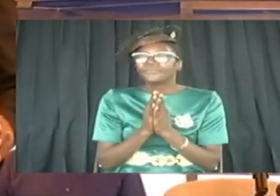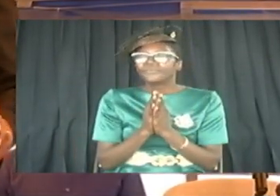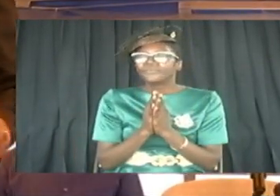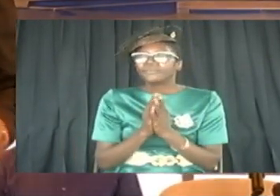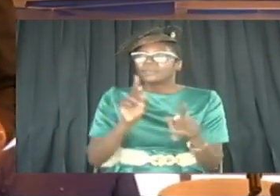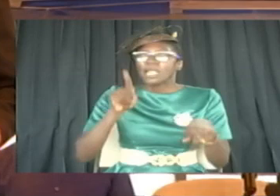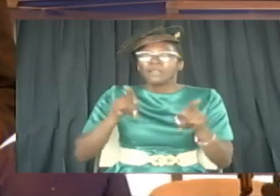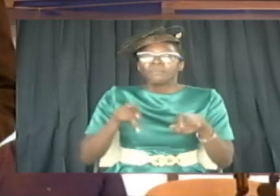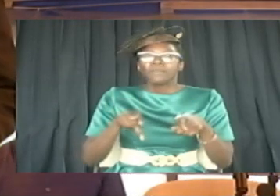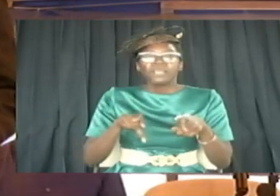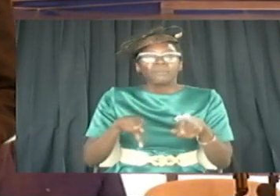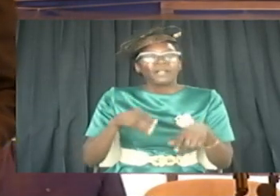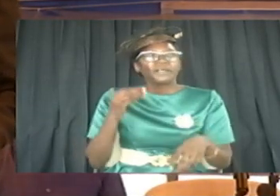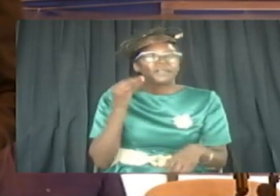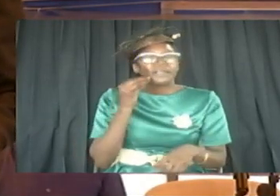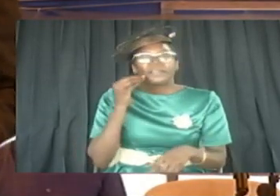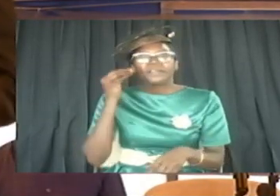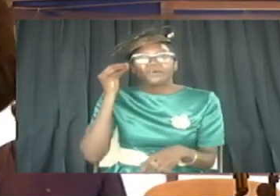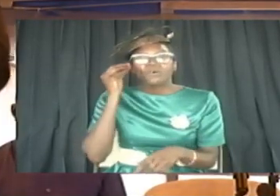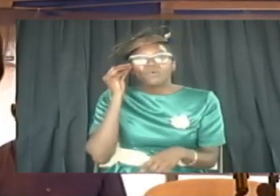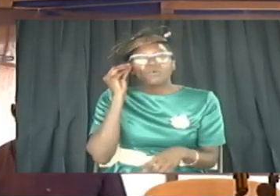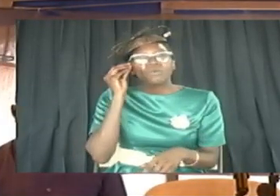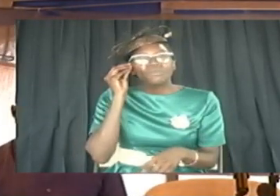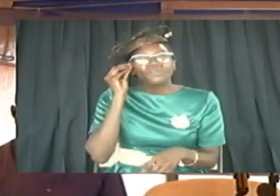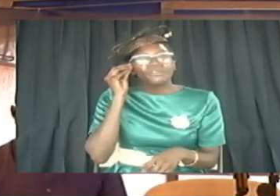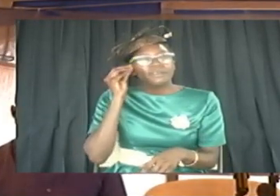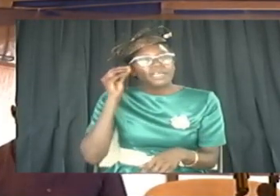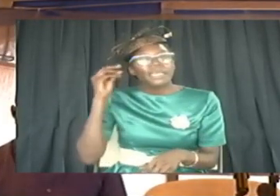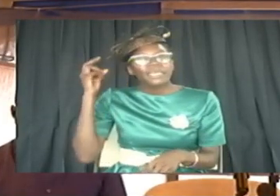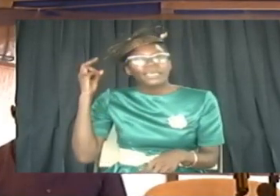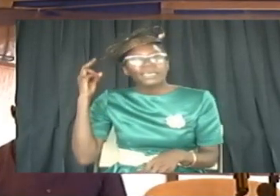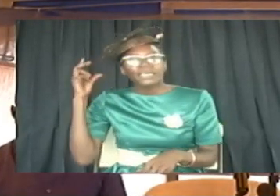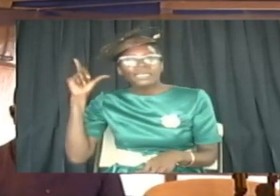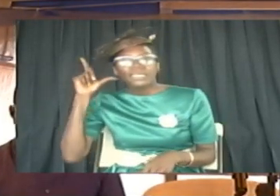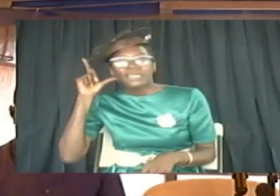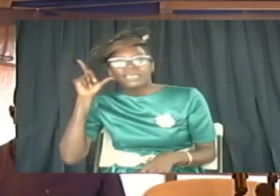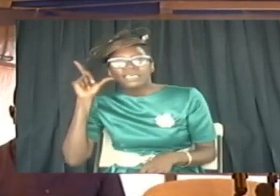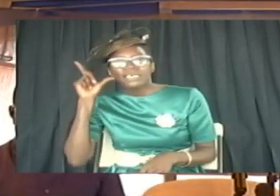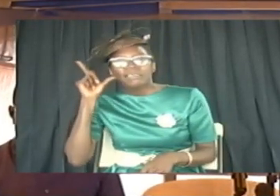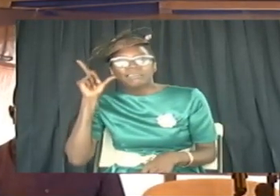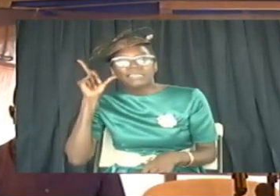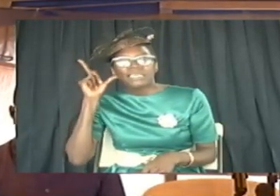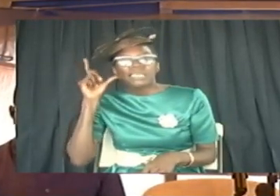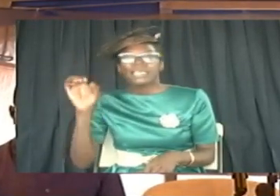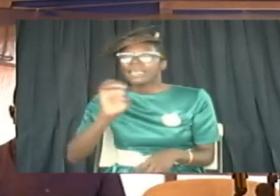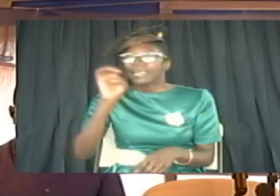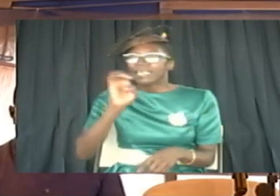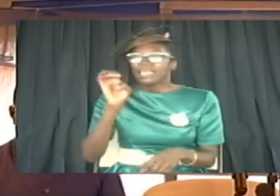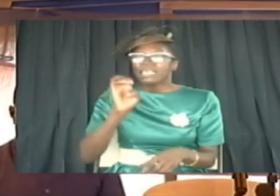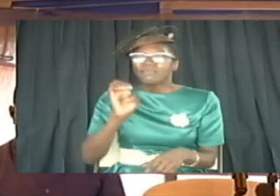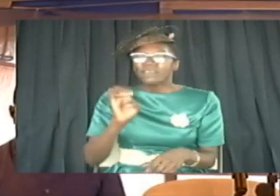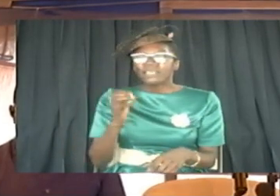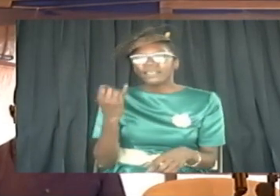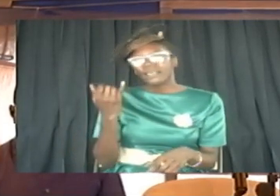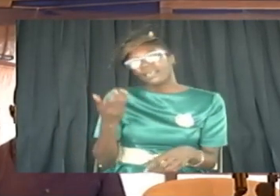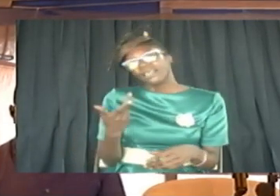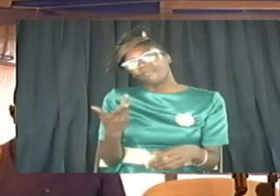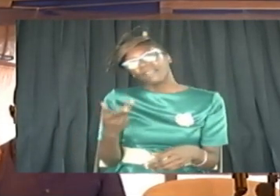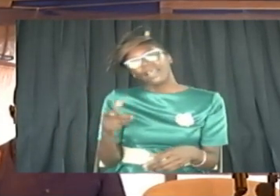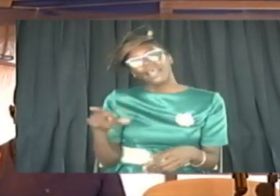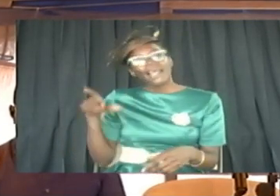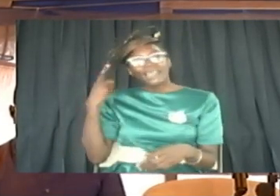are in their homes listening, and even if they listen and